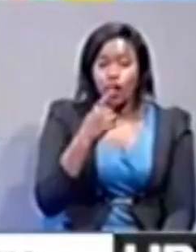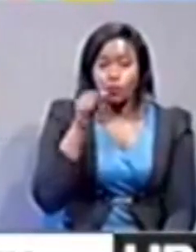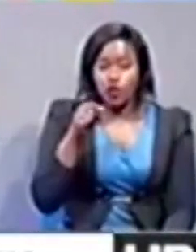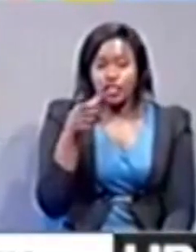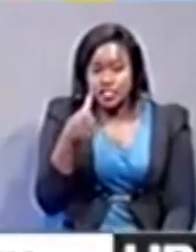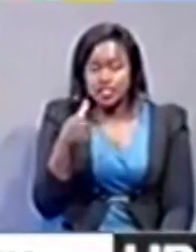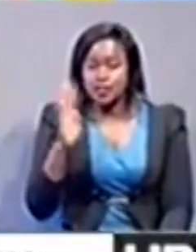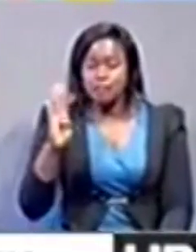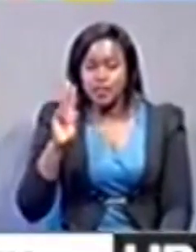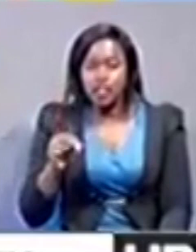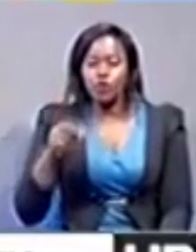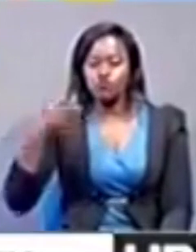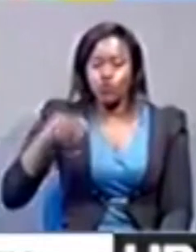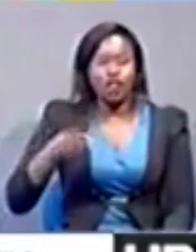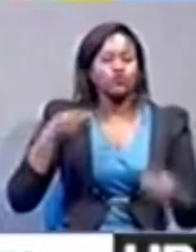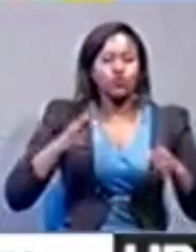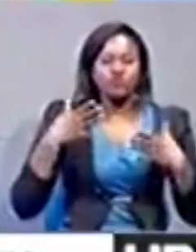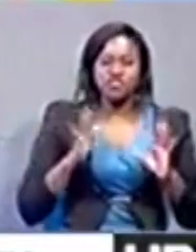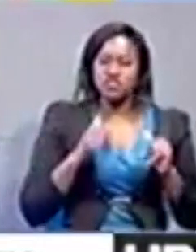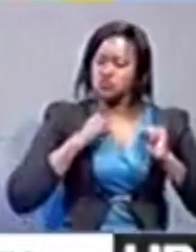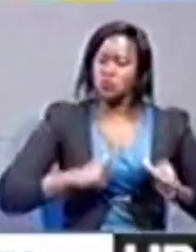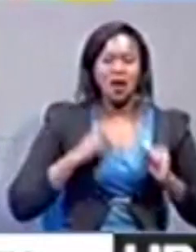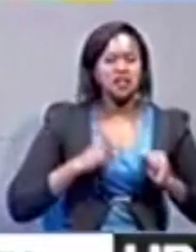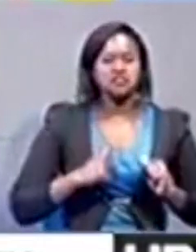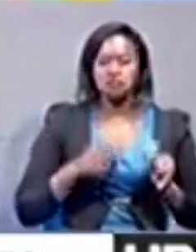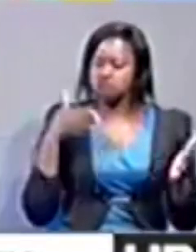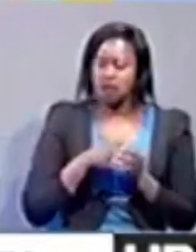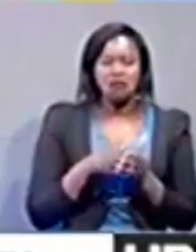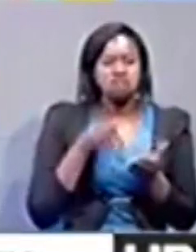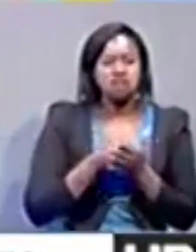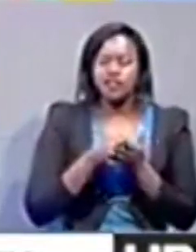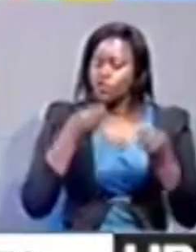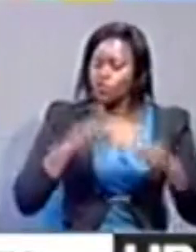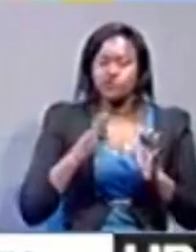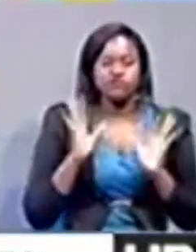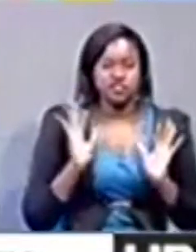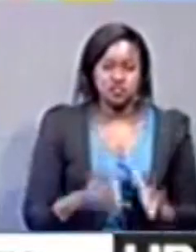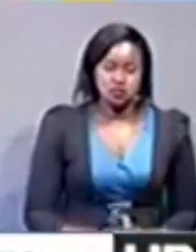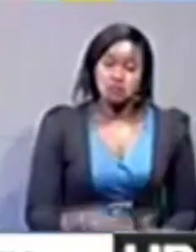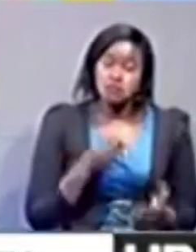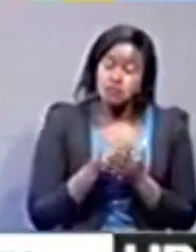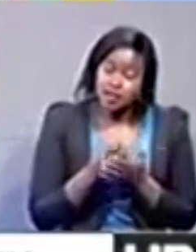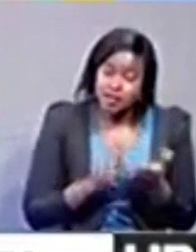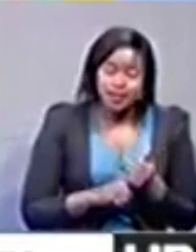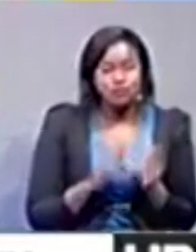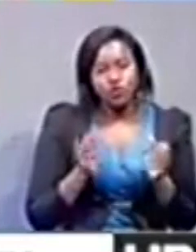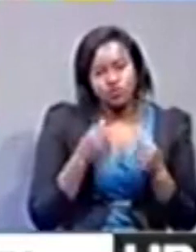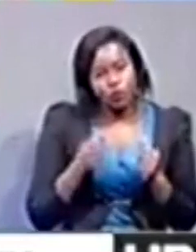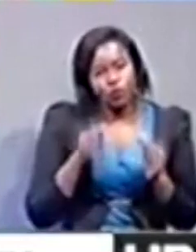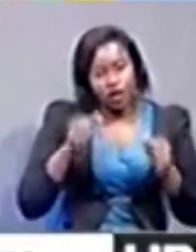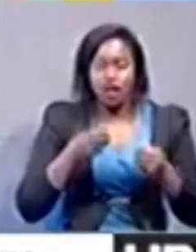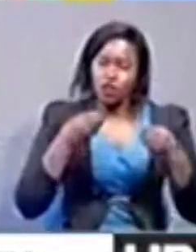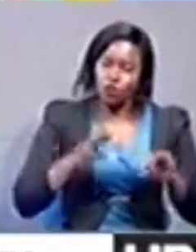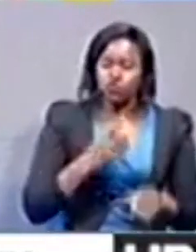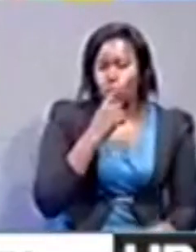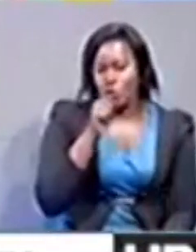$1.6 billion from tourism. That money is not going to come. We may lose